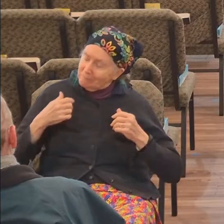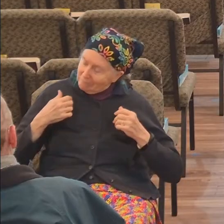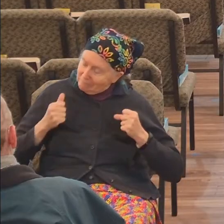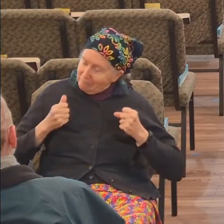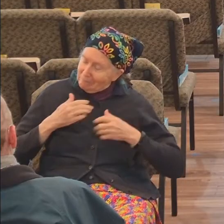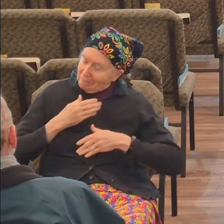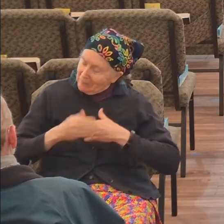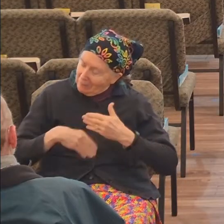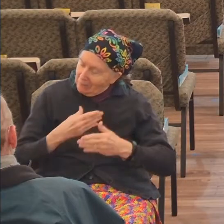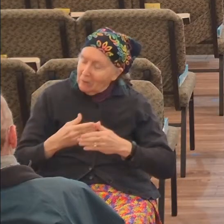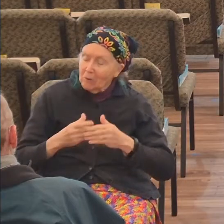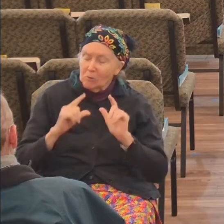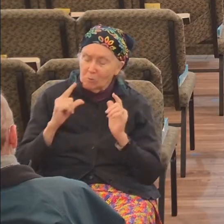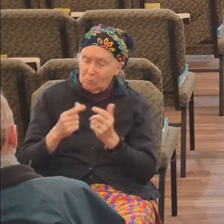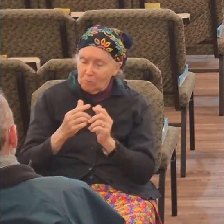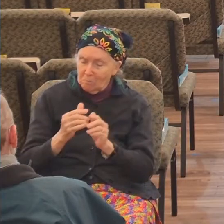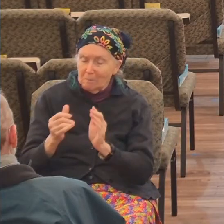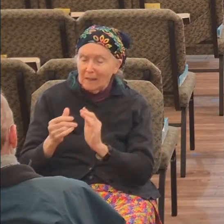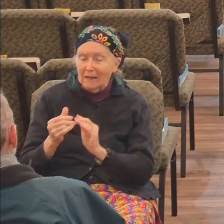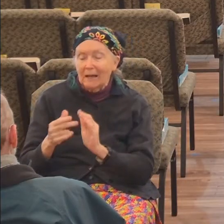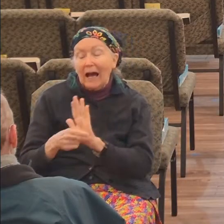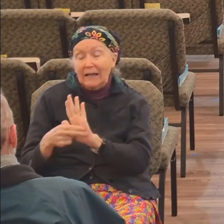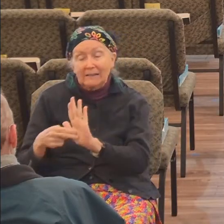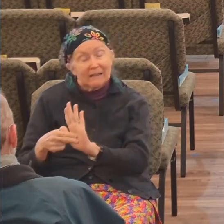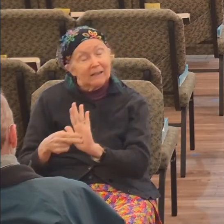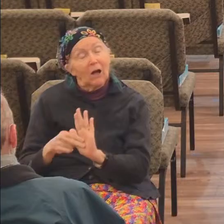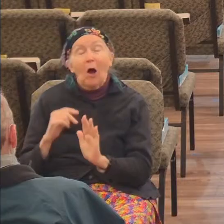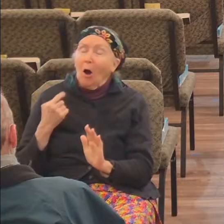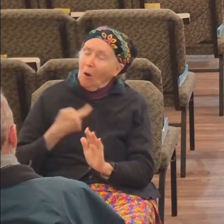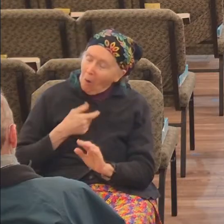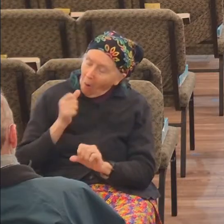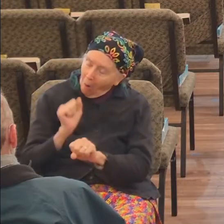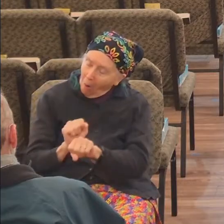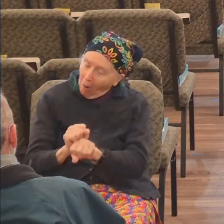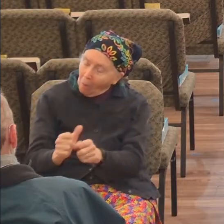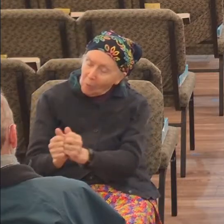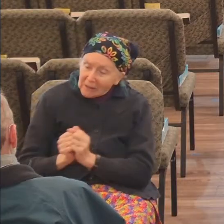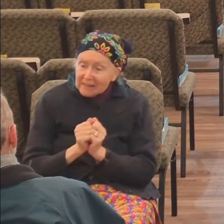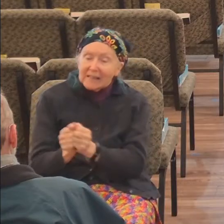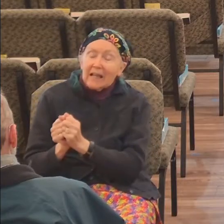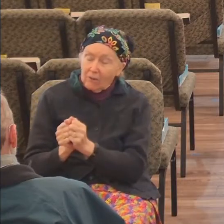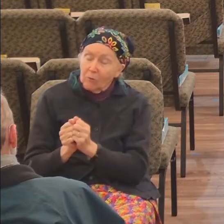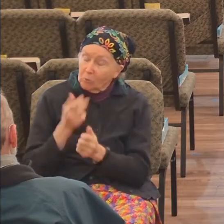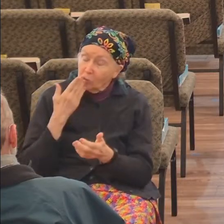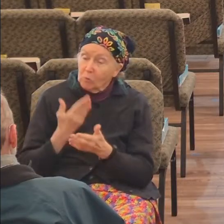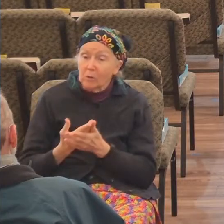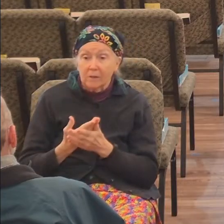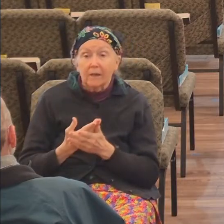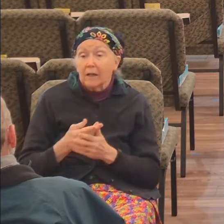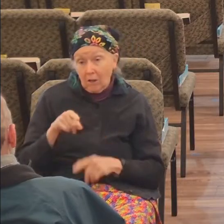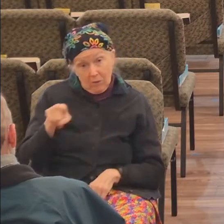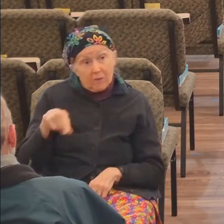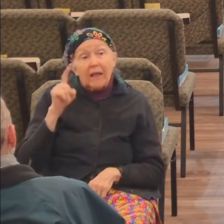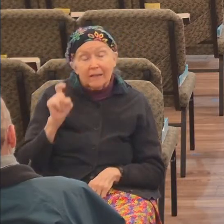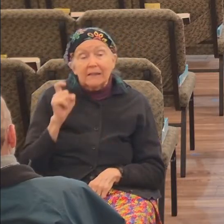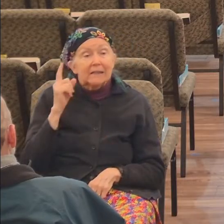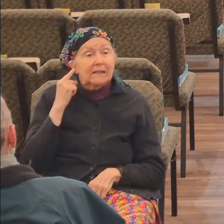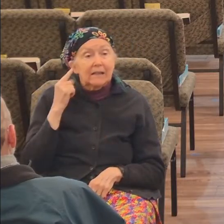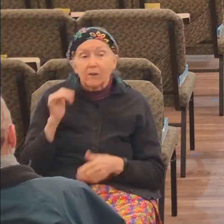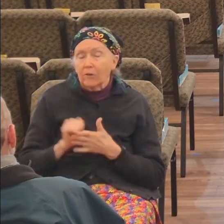this together, okay? This is a good thing, okay? And they needed to hear these things. Did they not?